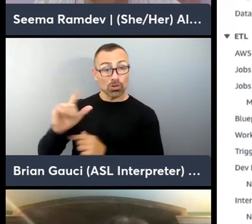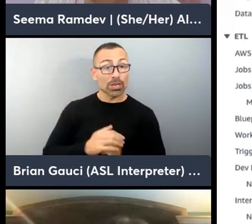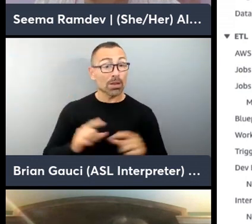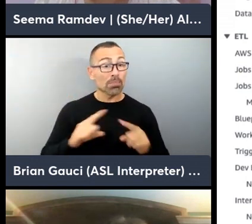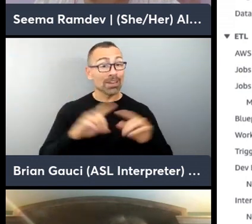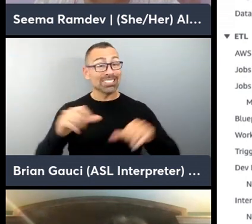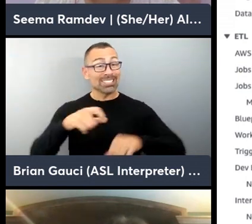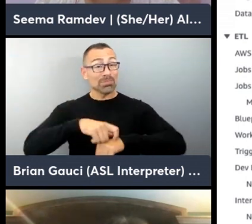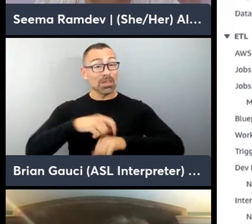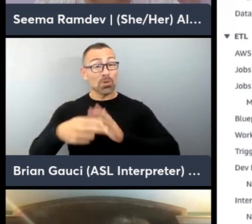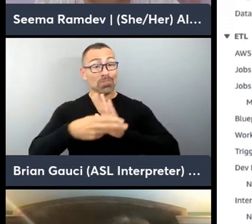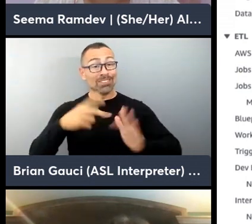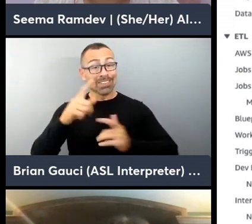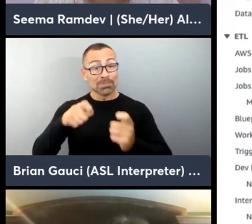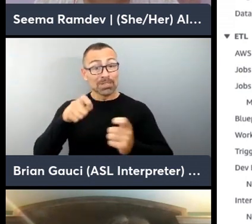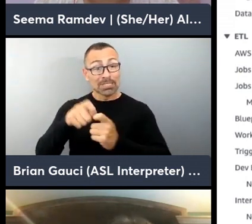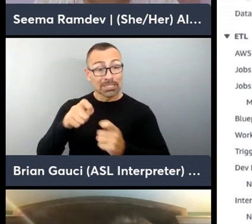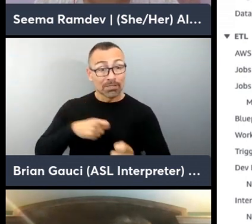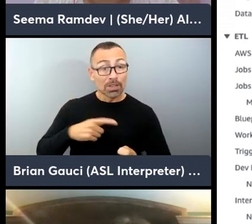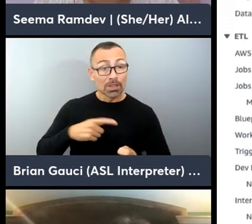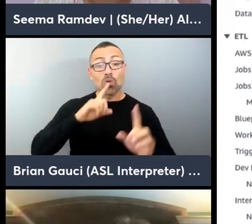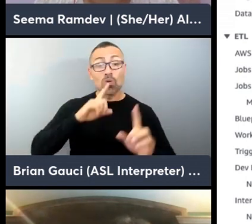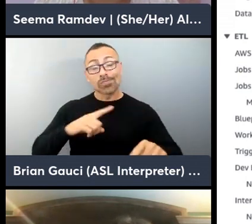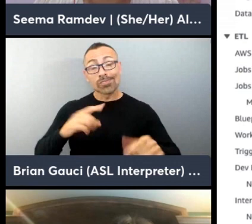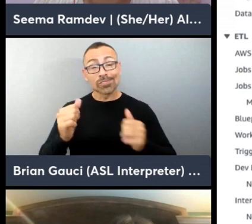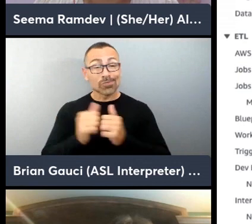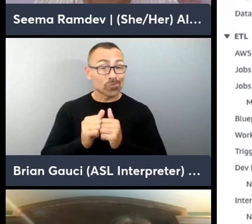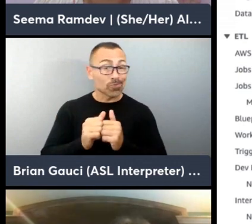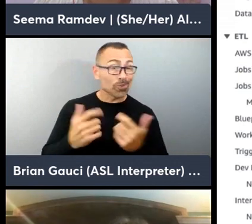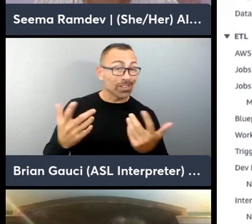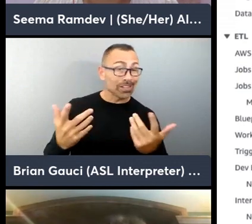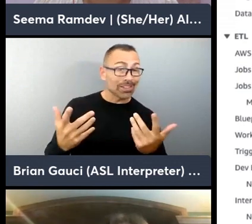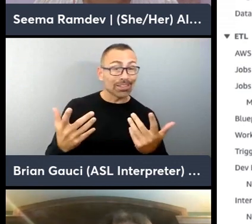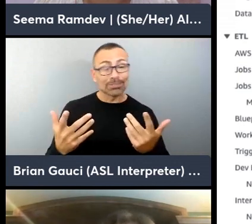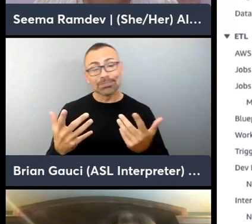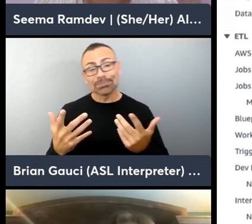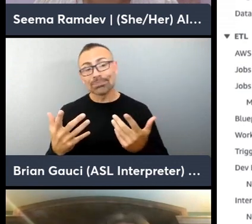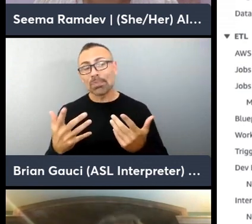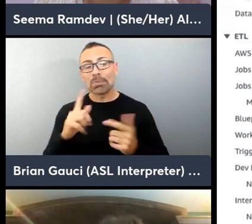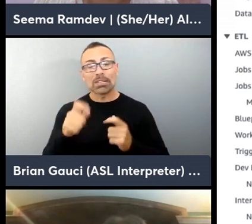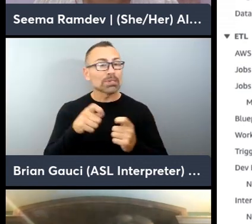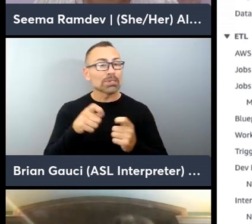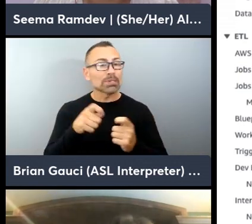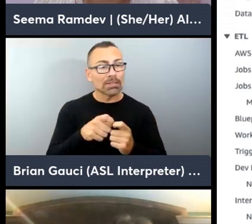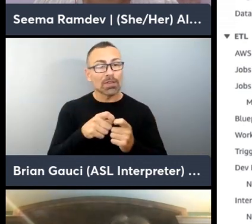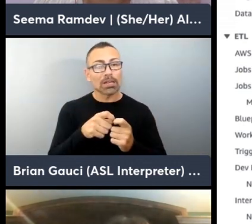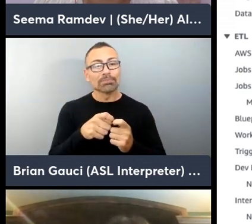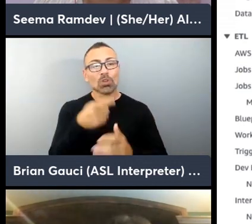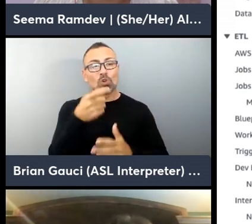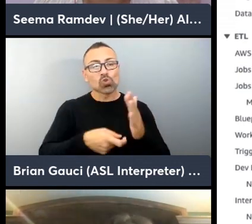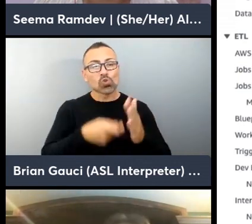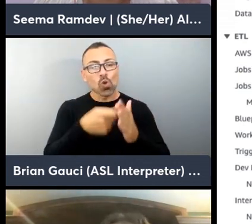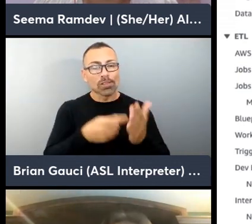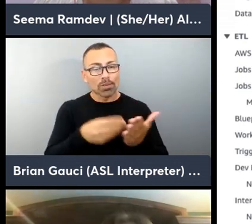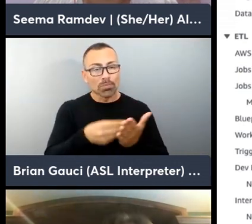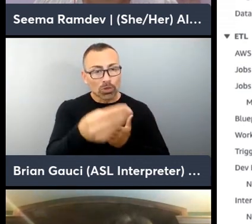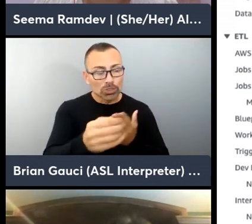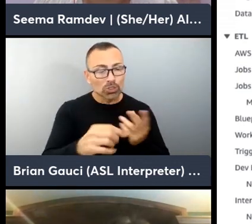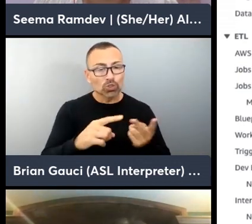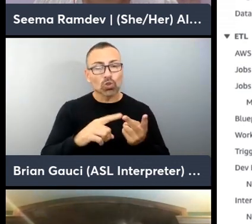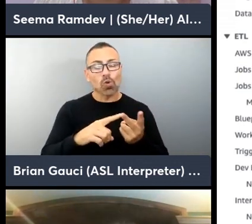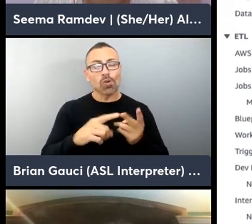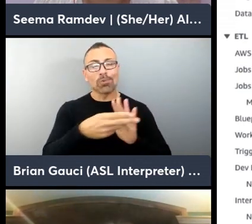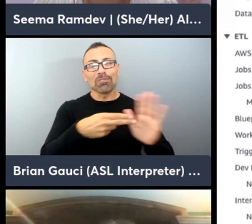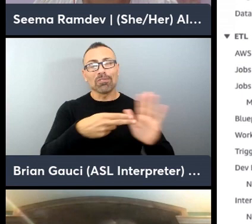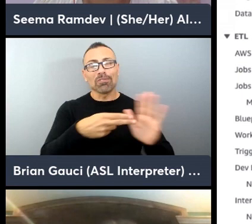above specific threshold. For example, above specific purchase amount to flag them for review or for fraud